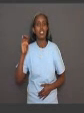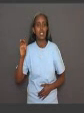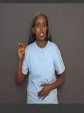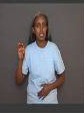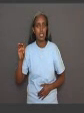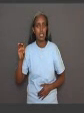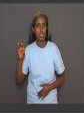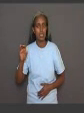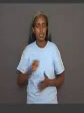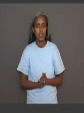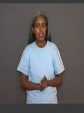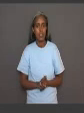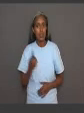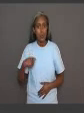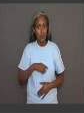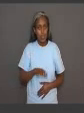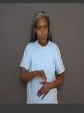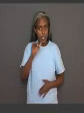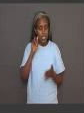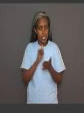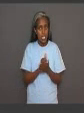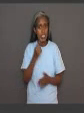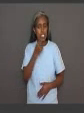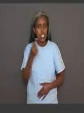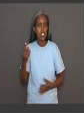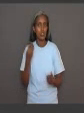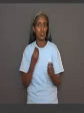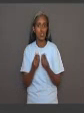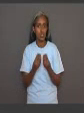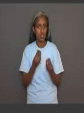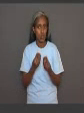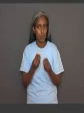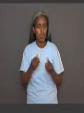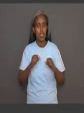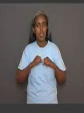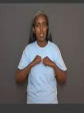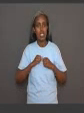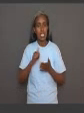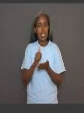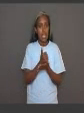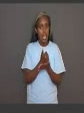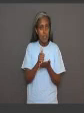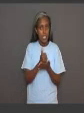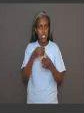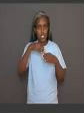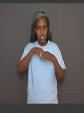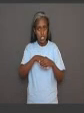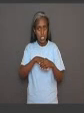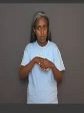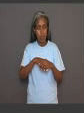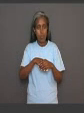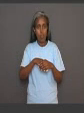C, we find that each shop has an average income